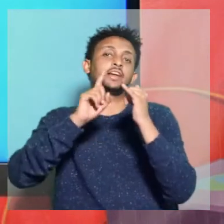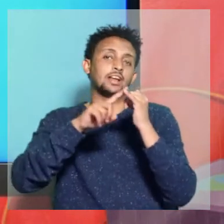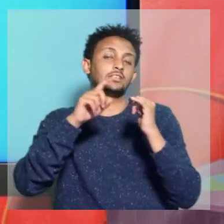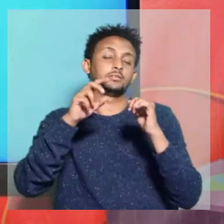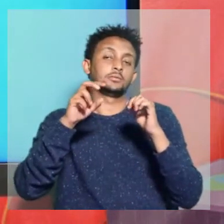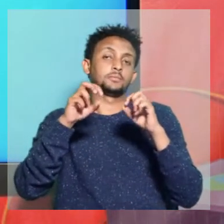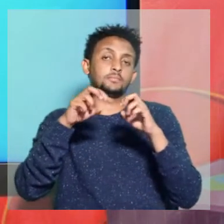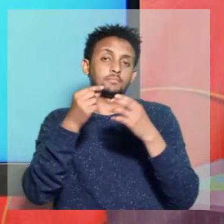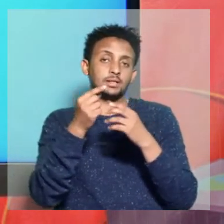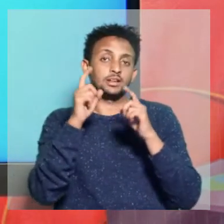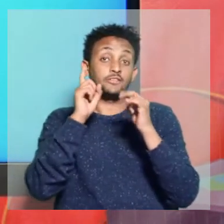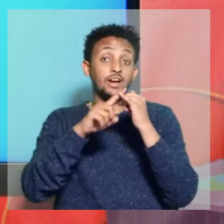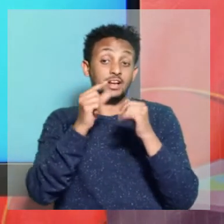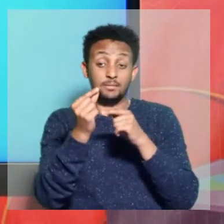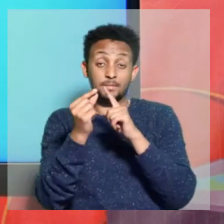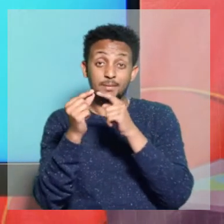particle 1, and the final